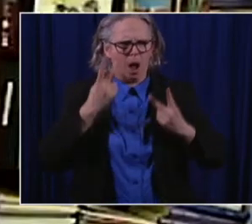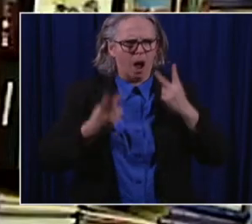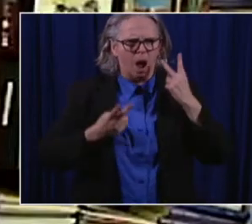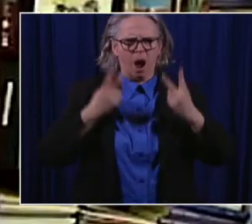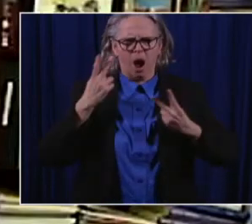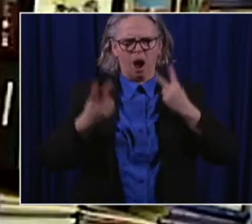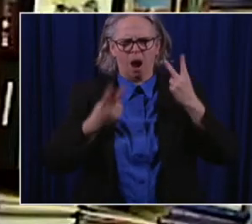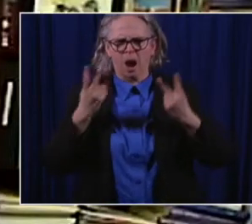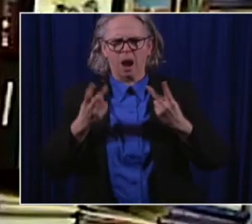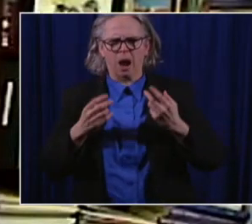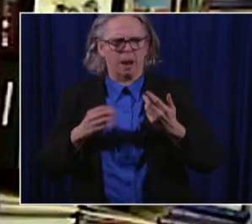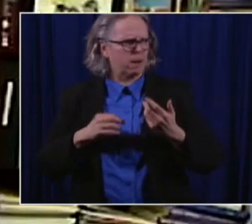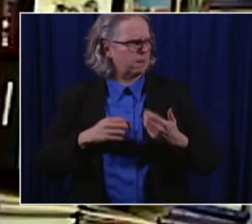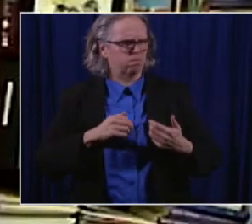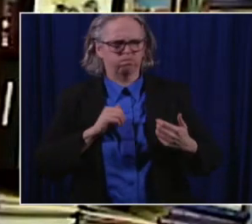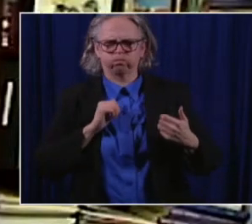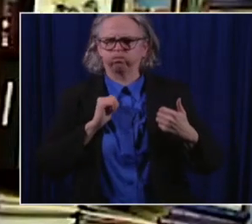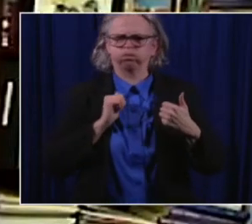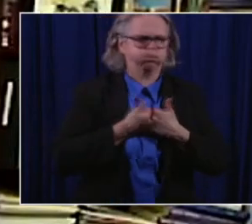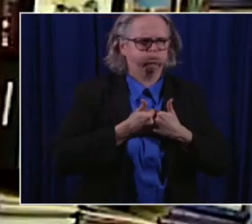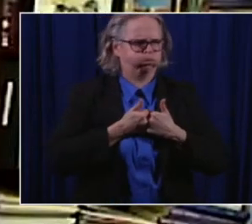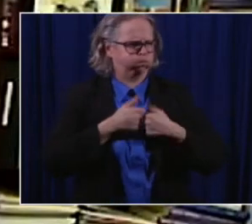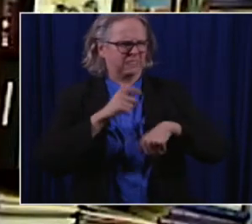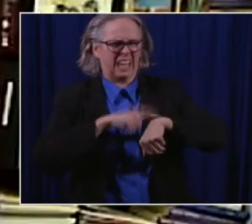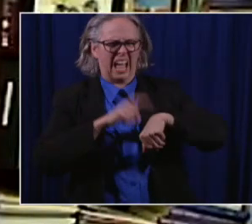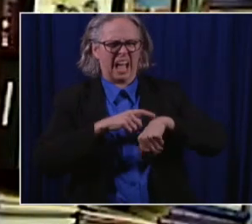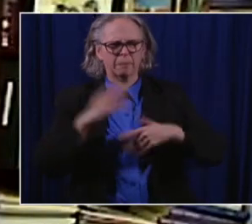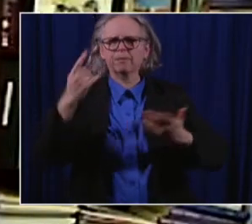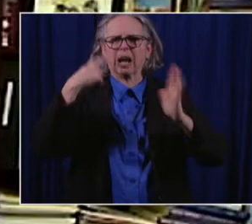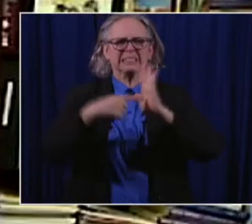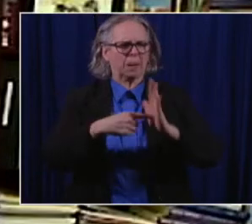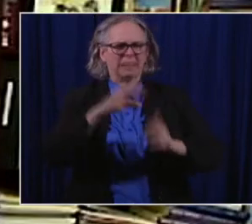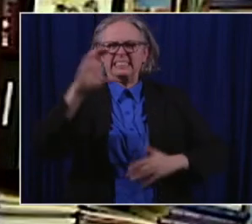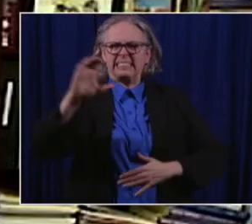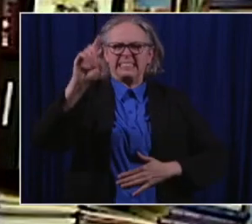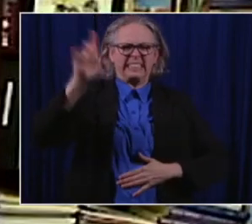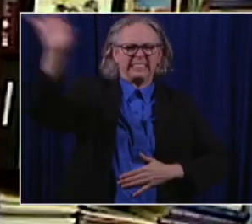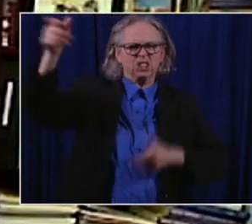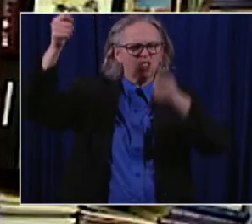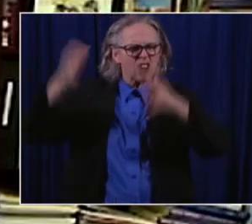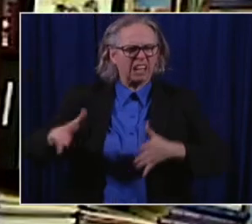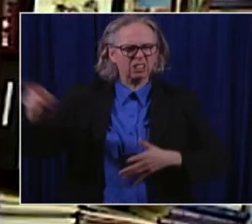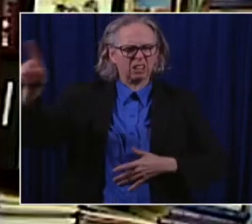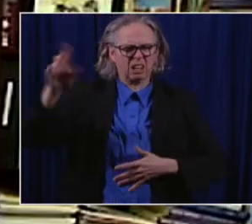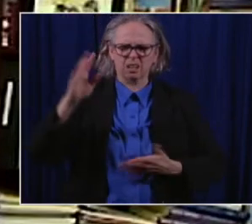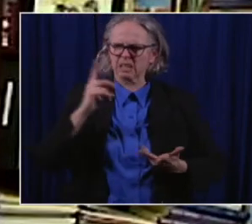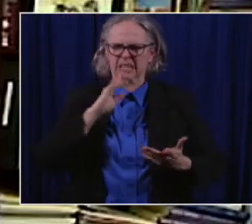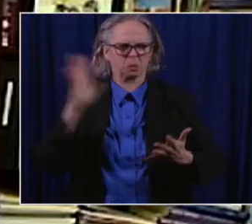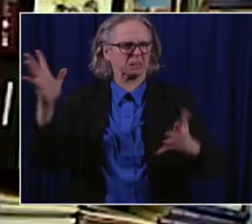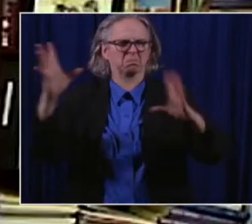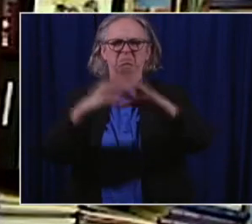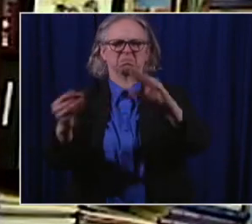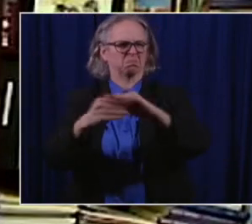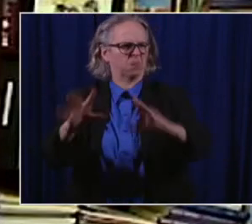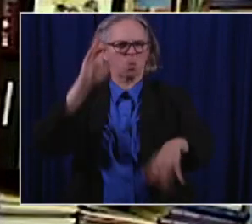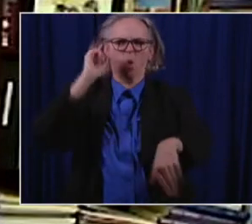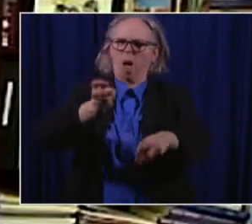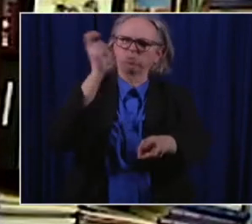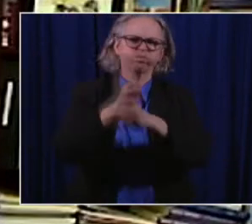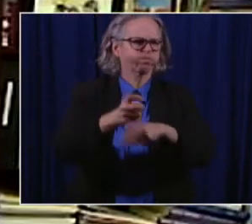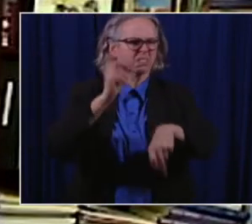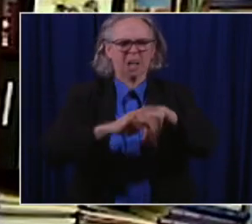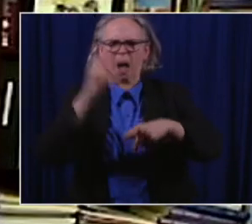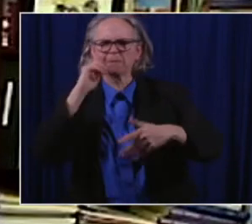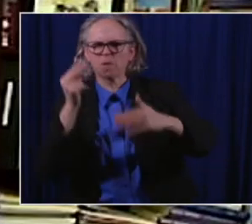most challenging 3 months of this pandemic. So I do know that the surveys are showing that